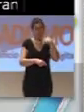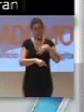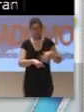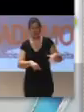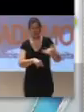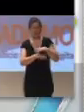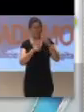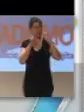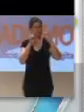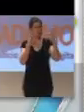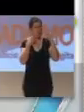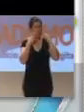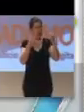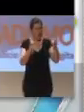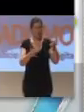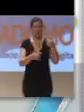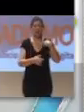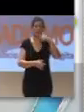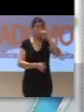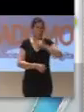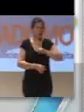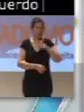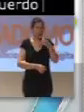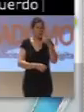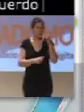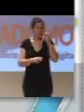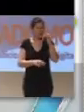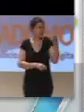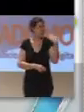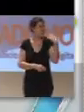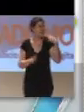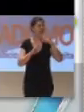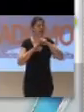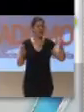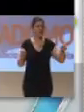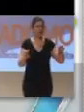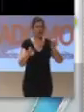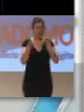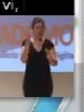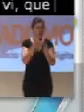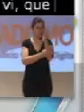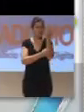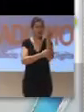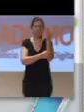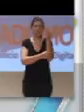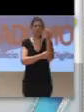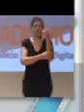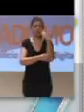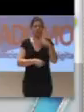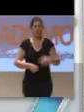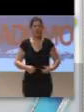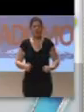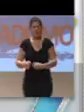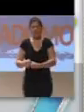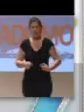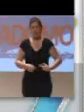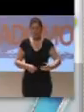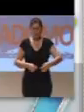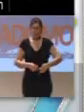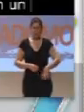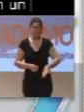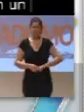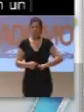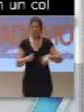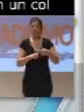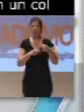it. But it is normal if to any of us they place as a strange device visible. I remember the first one was a